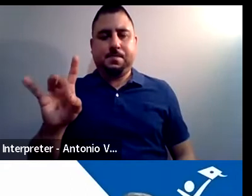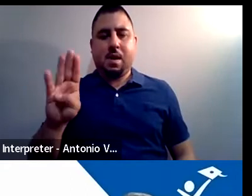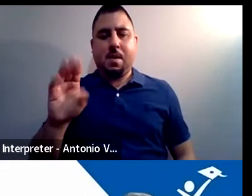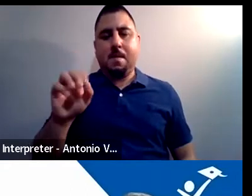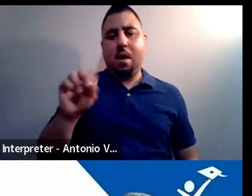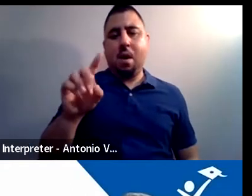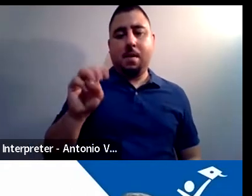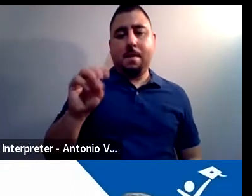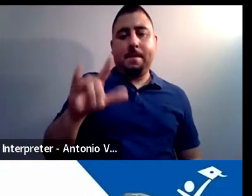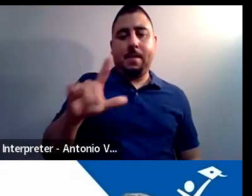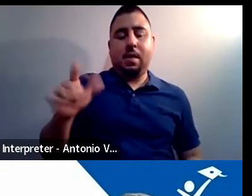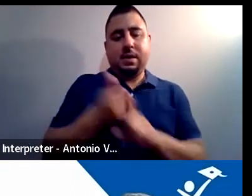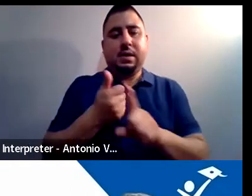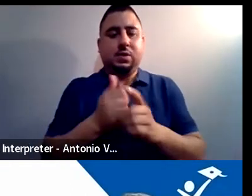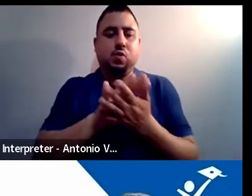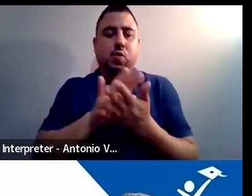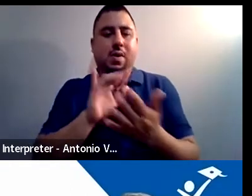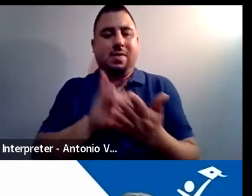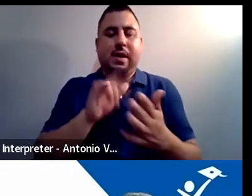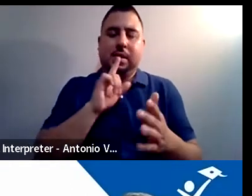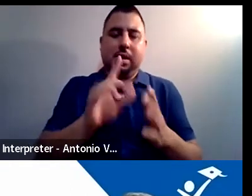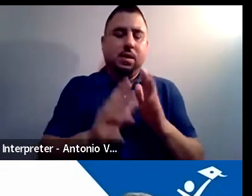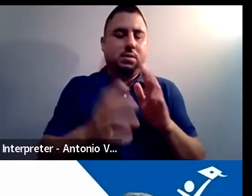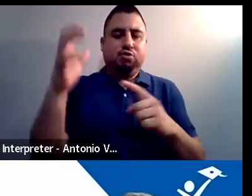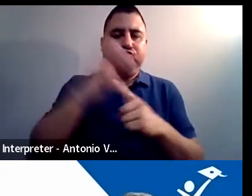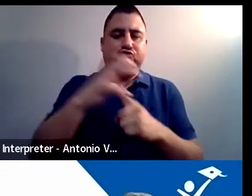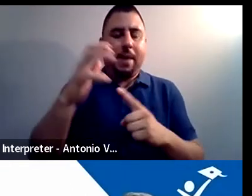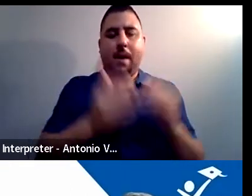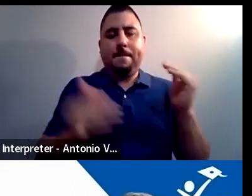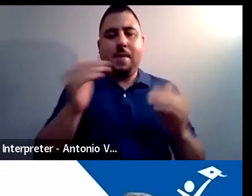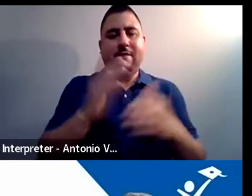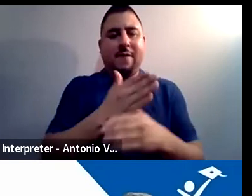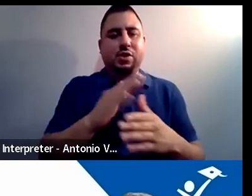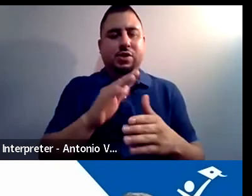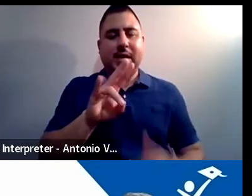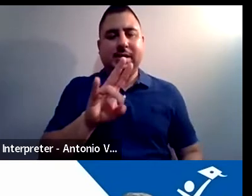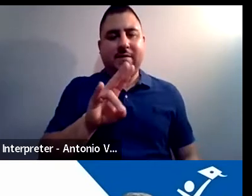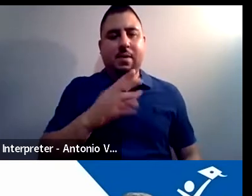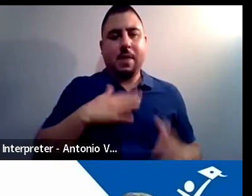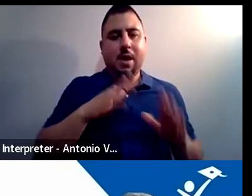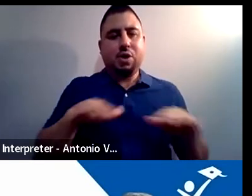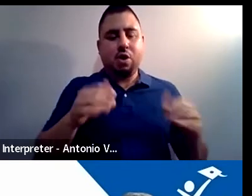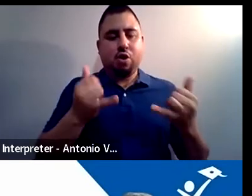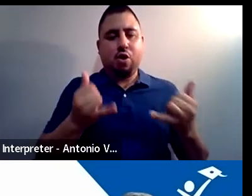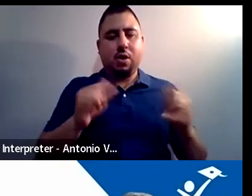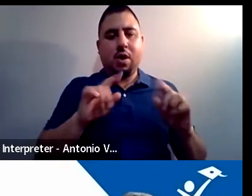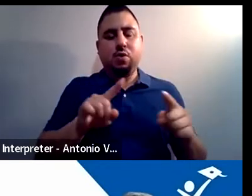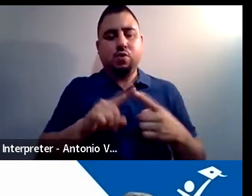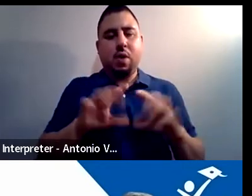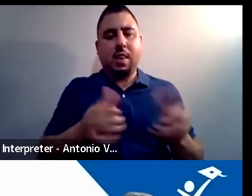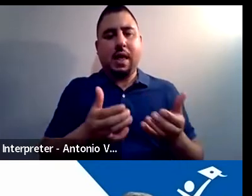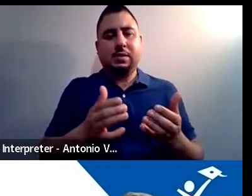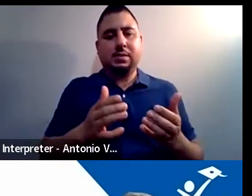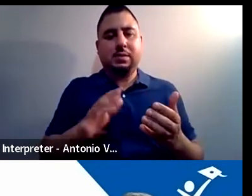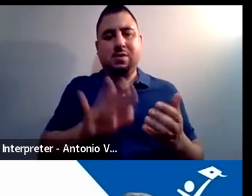Mill is a school that is performing above average at 7. My child currently attends a class of